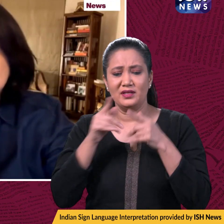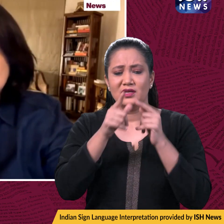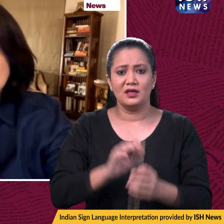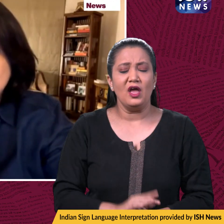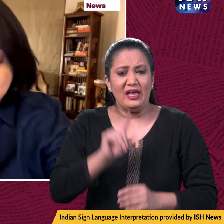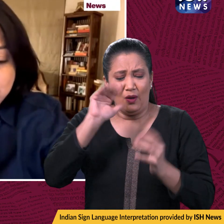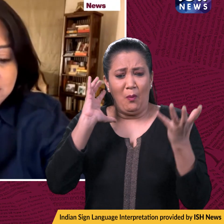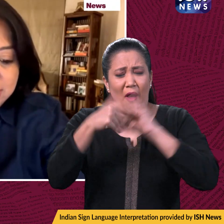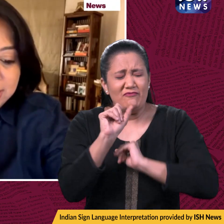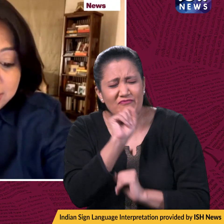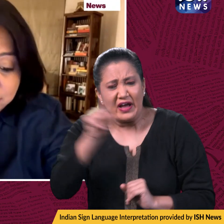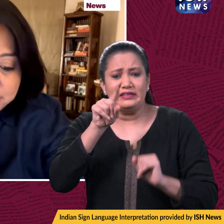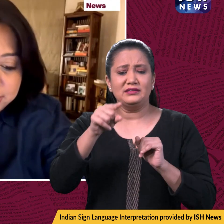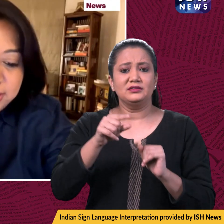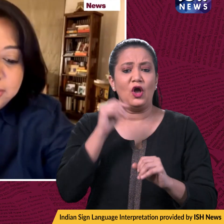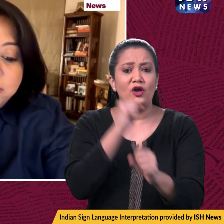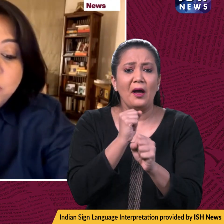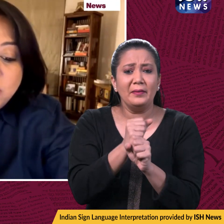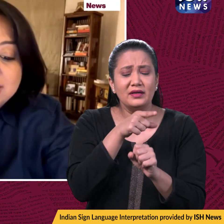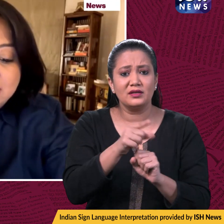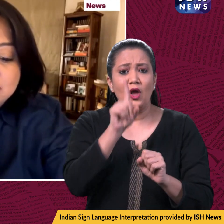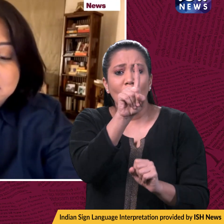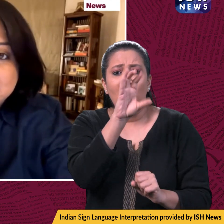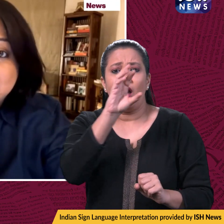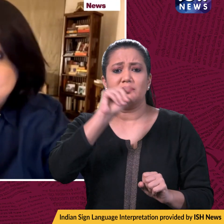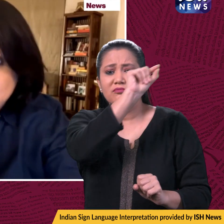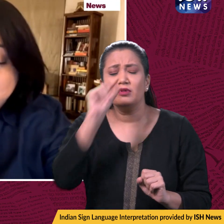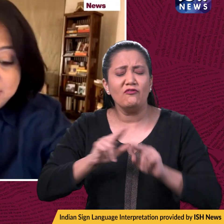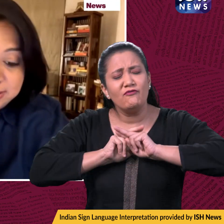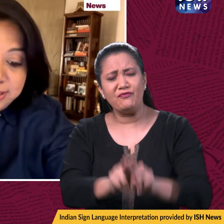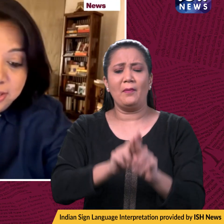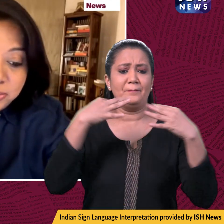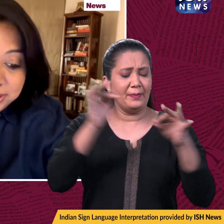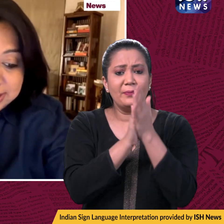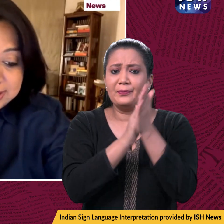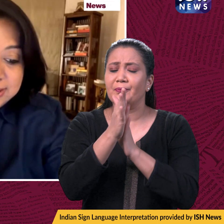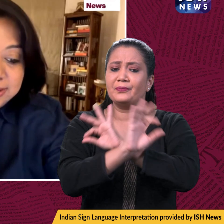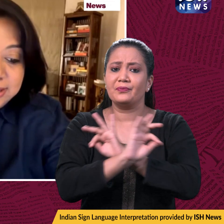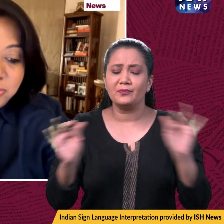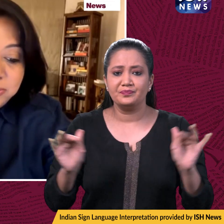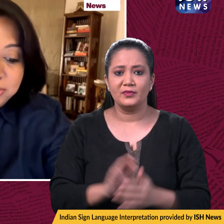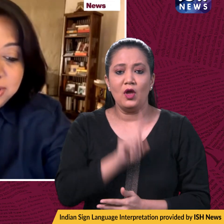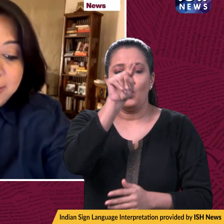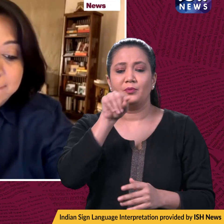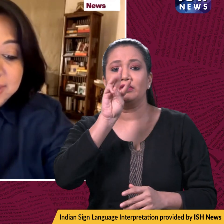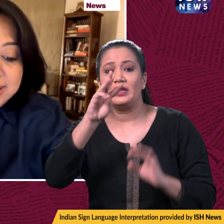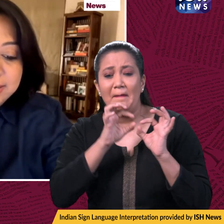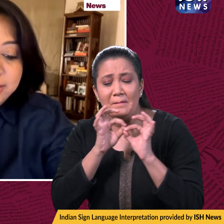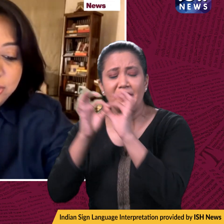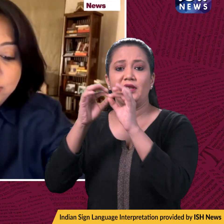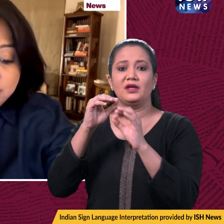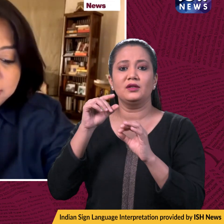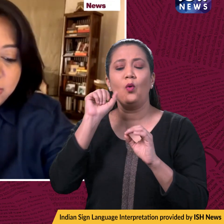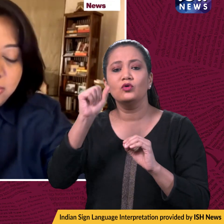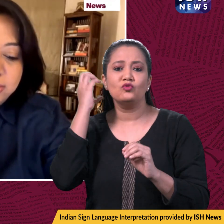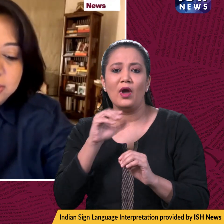become the first government to be 100% paperless. With this, the 1.3